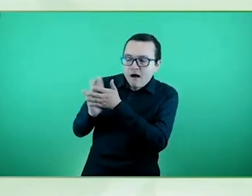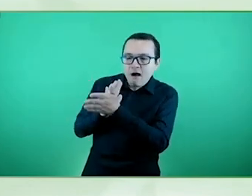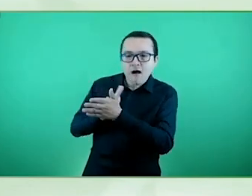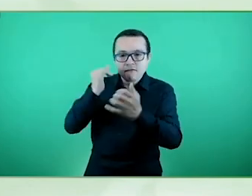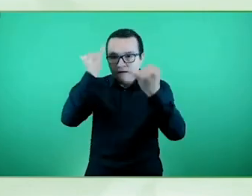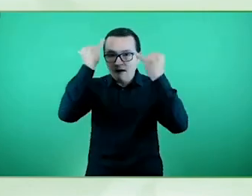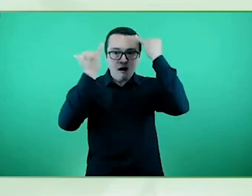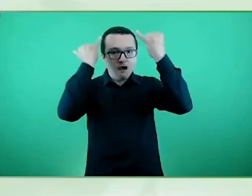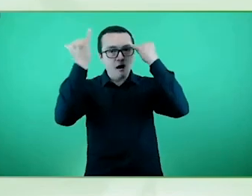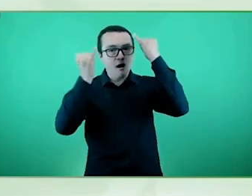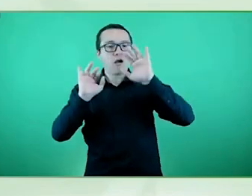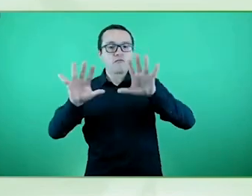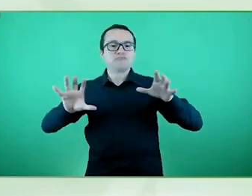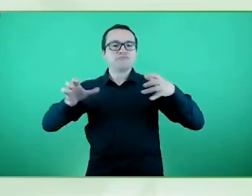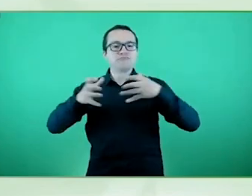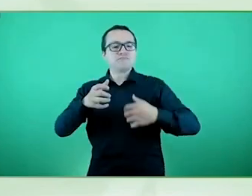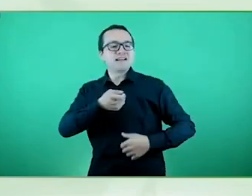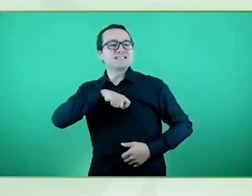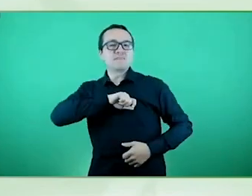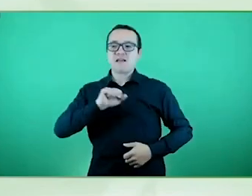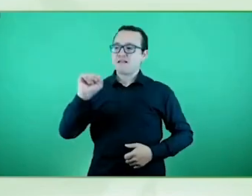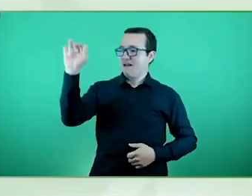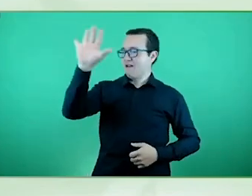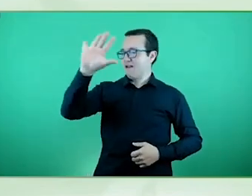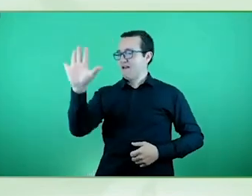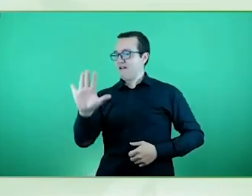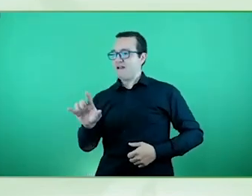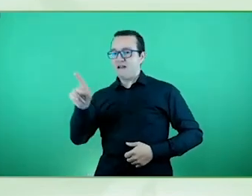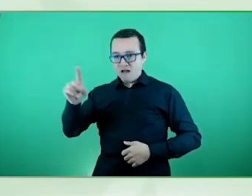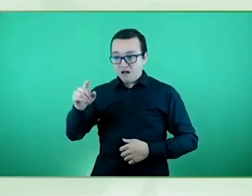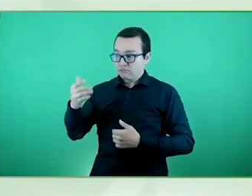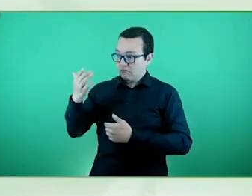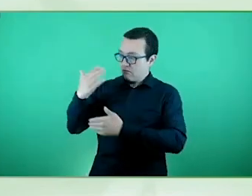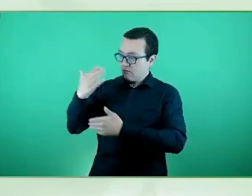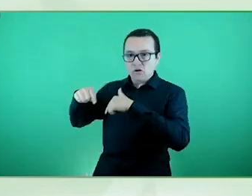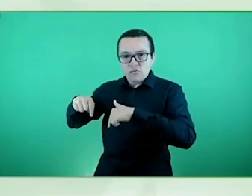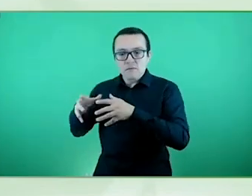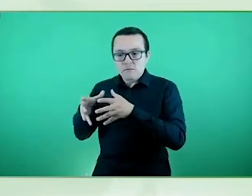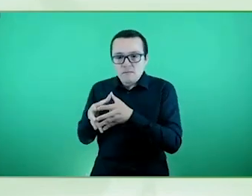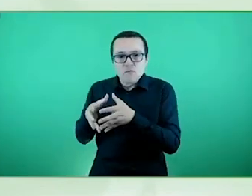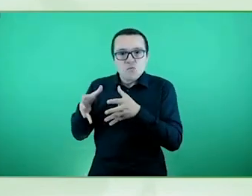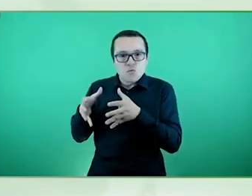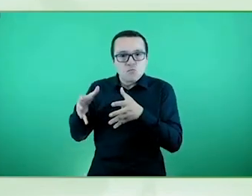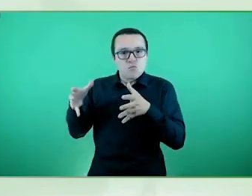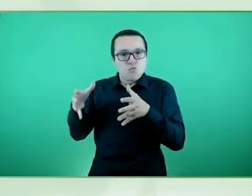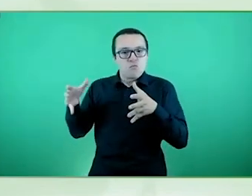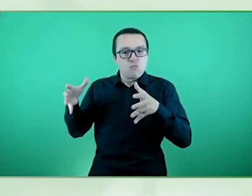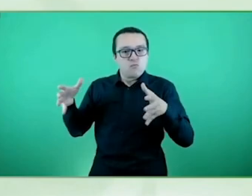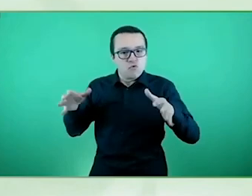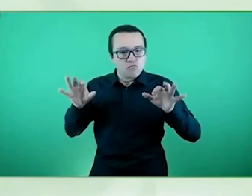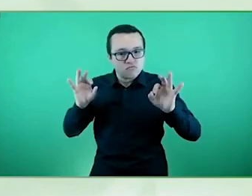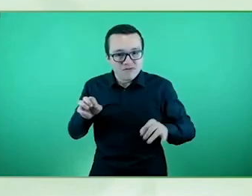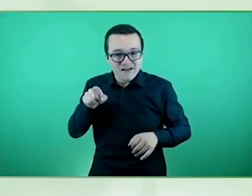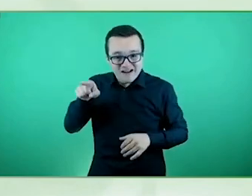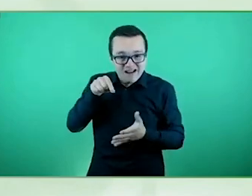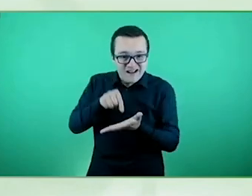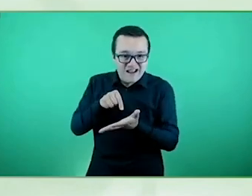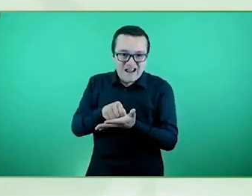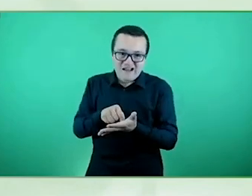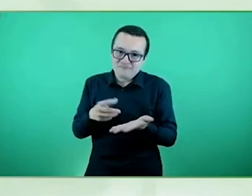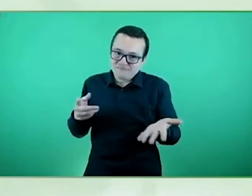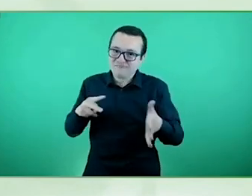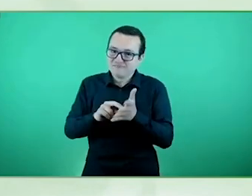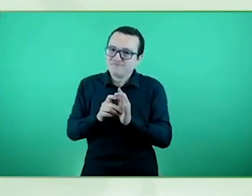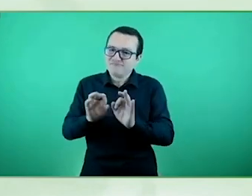This was an absolutely win-win situation. And therefore, thank you so much for this